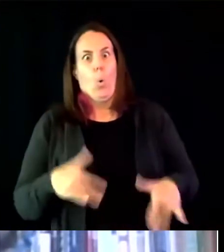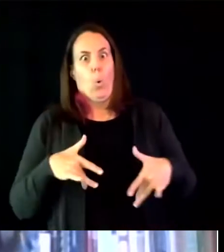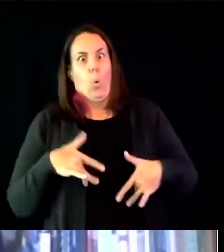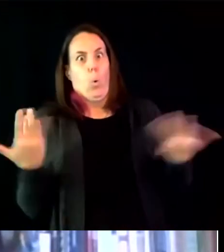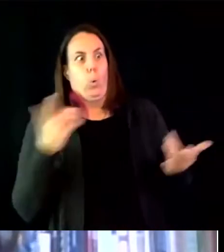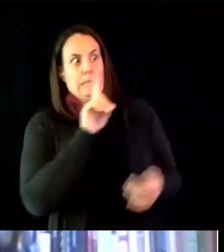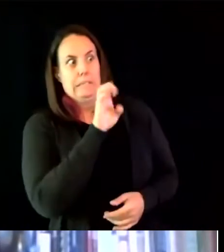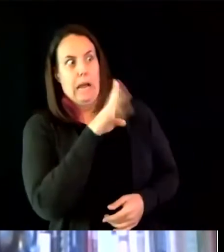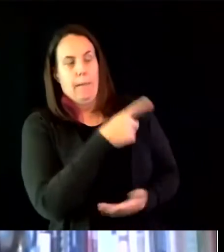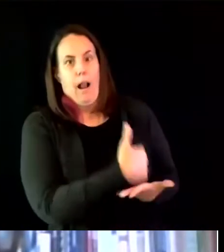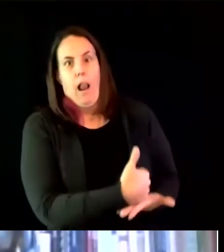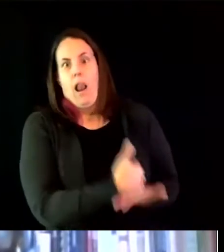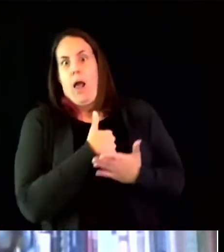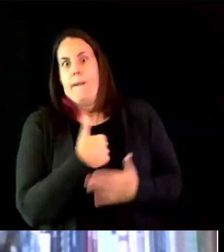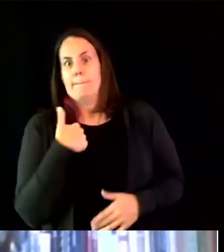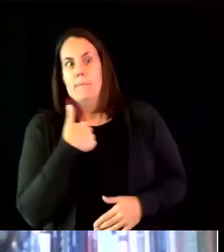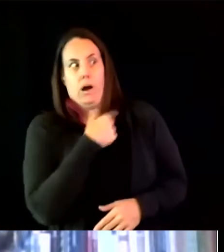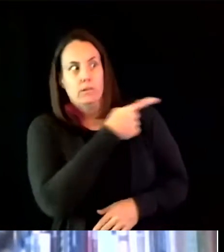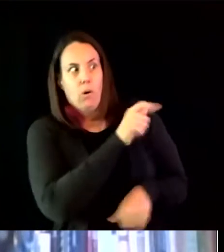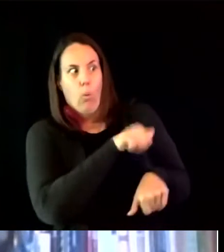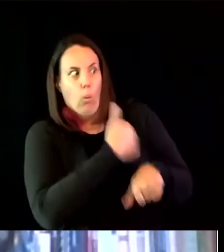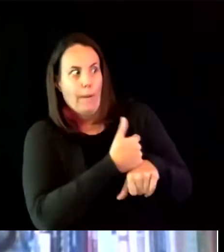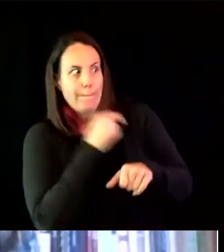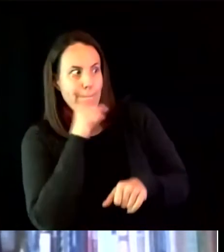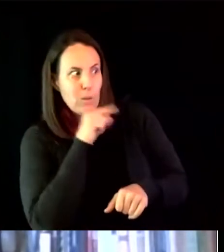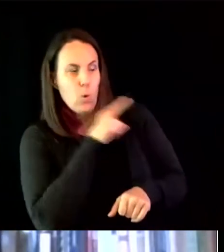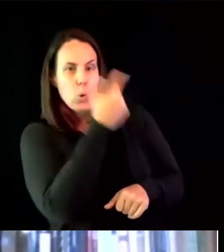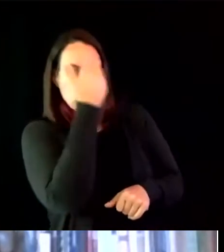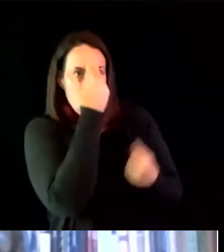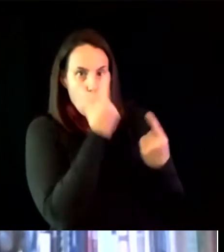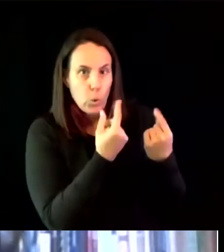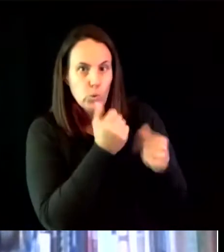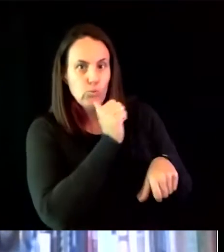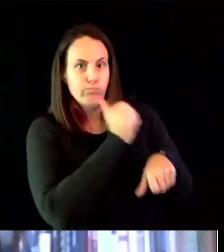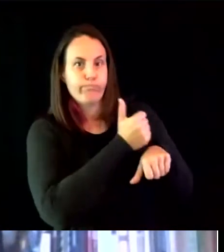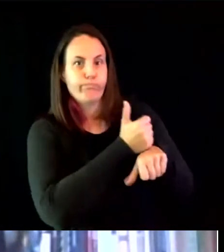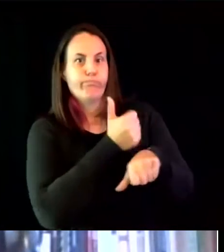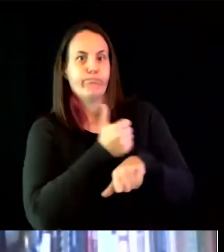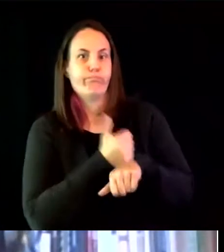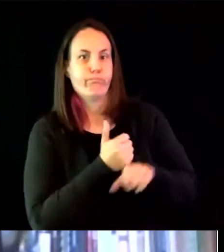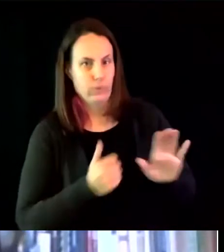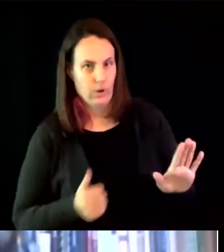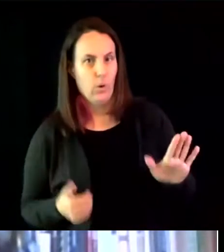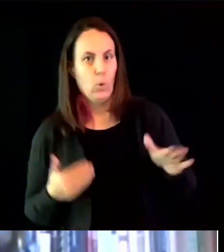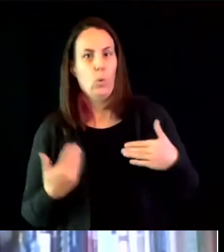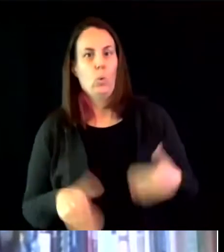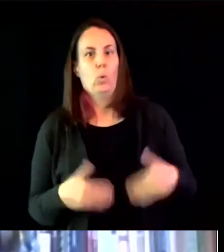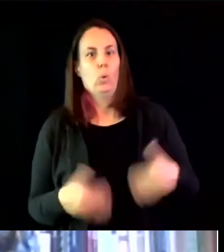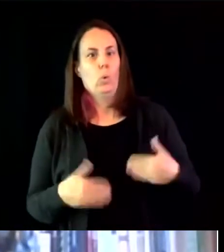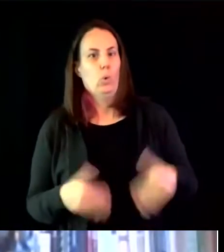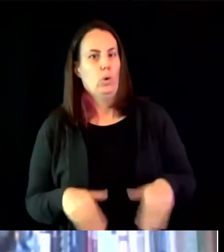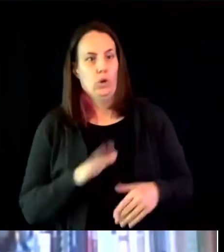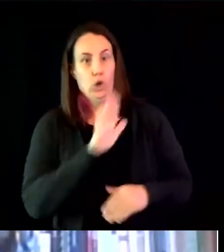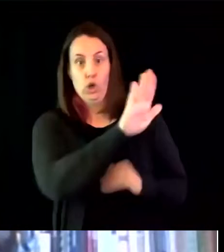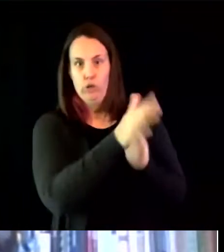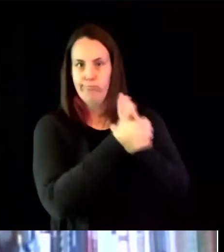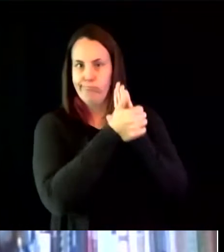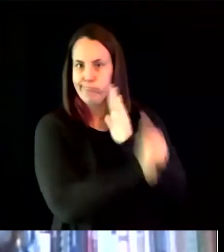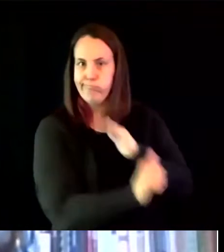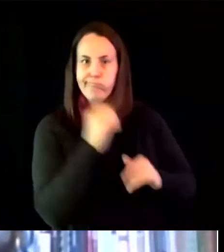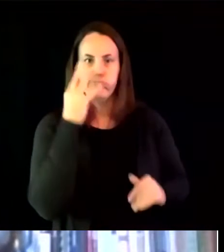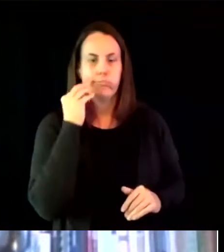can accommodate as many patients with the kind of leadership we have that could ramp up staffing for more patients very